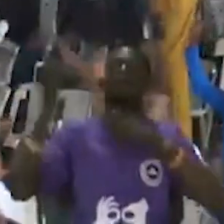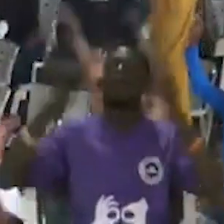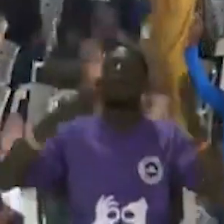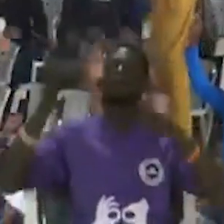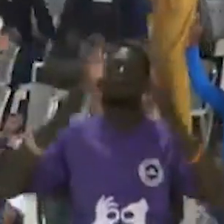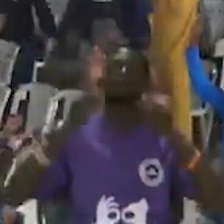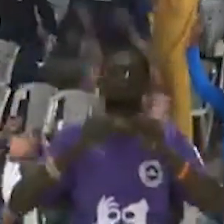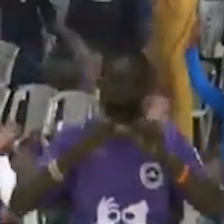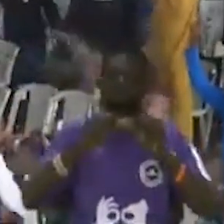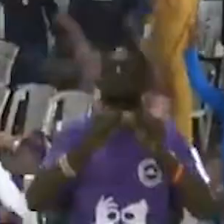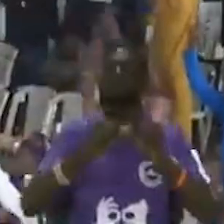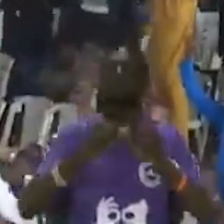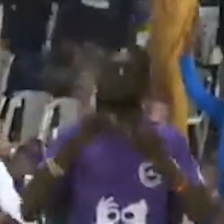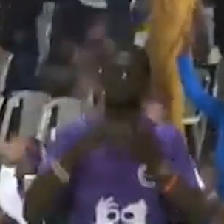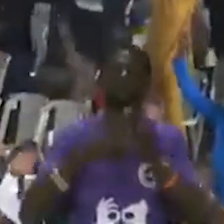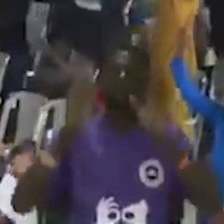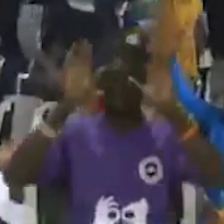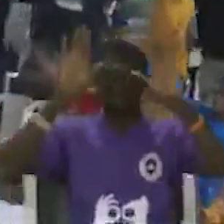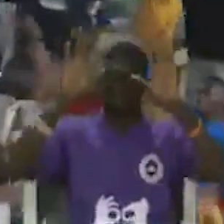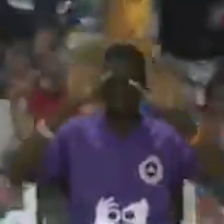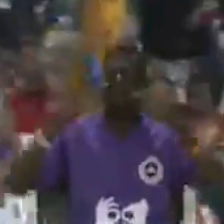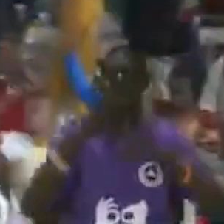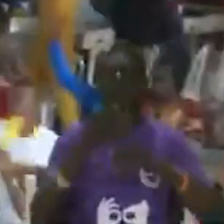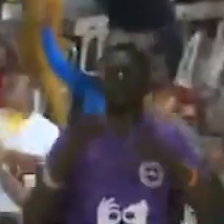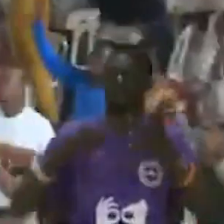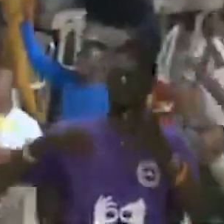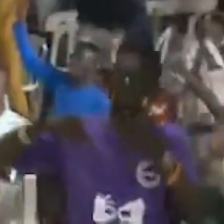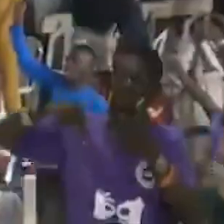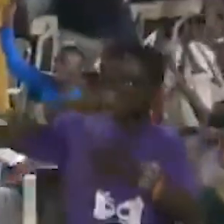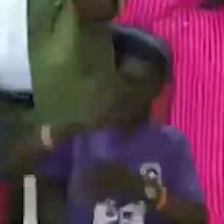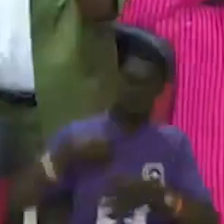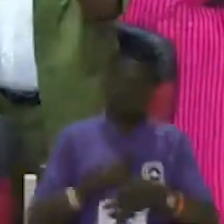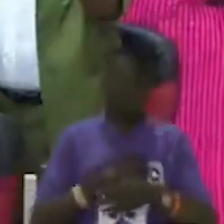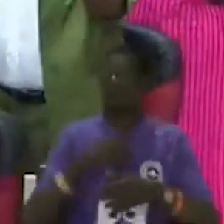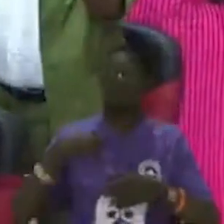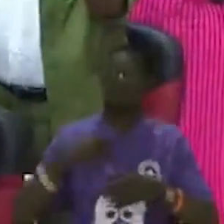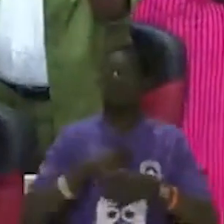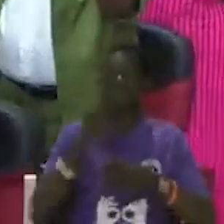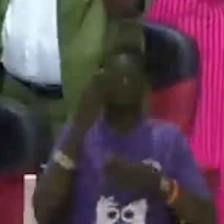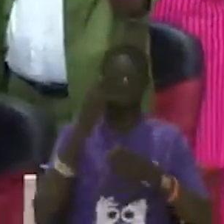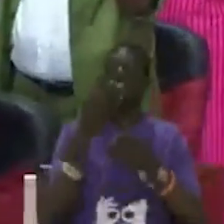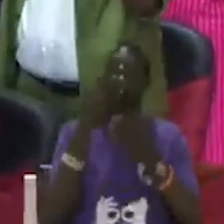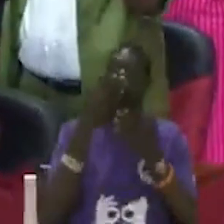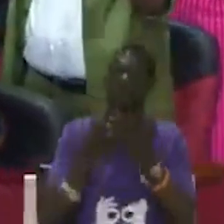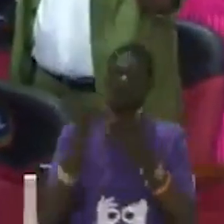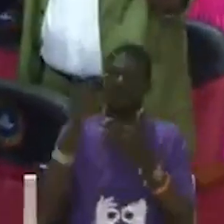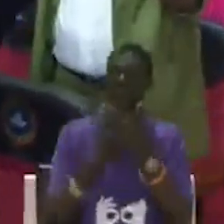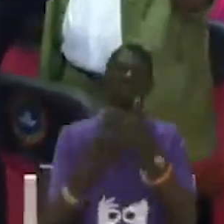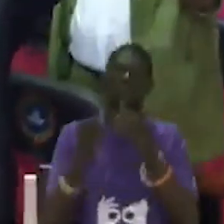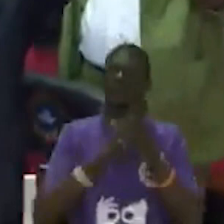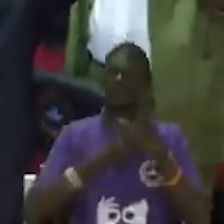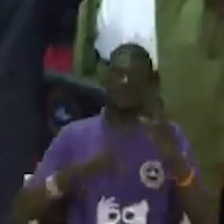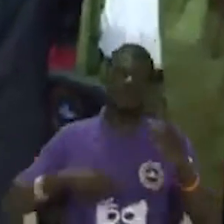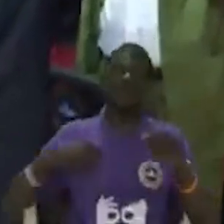do these wonderful things amongst us. We have seen the goodness of the Lord.